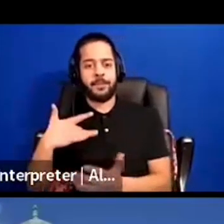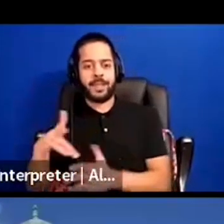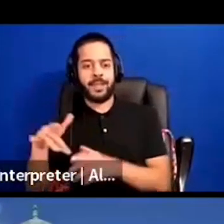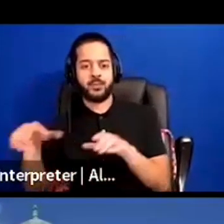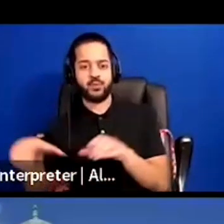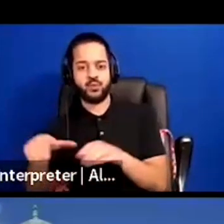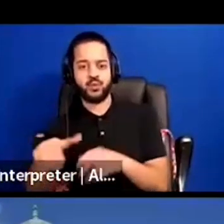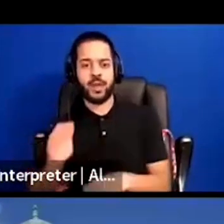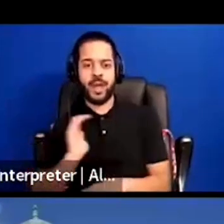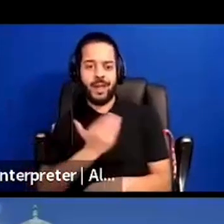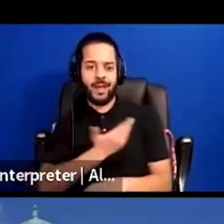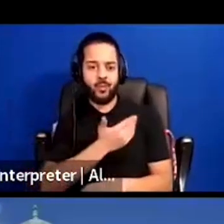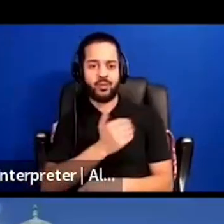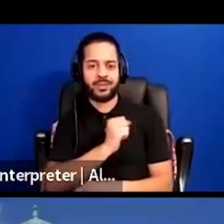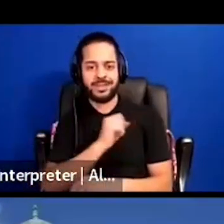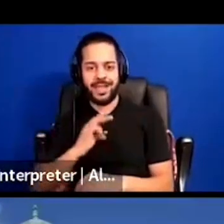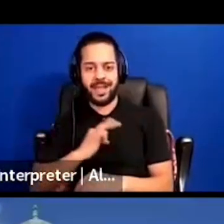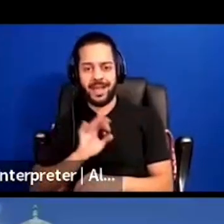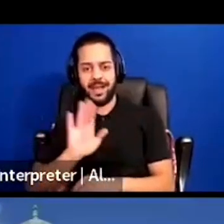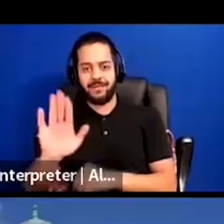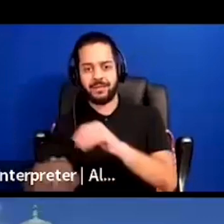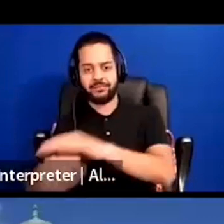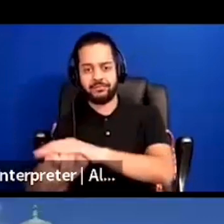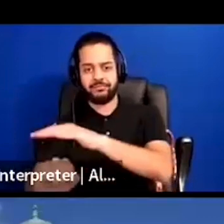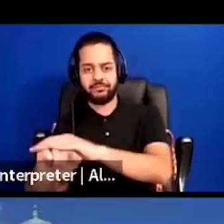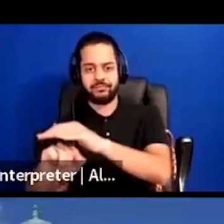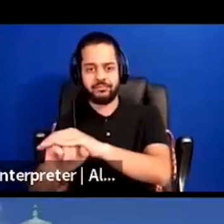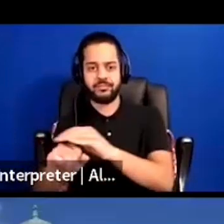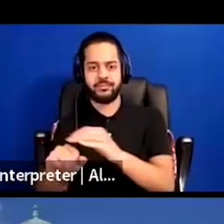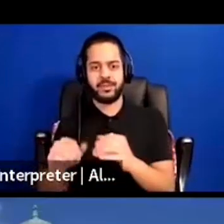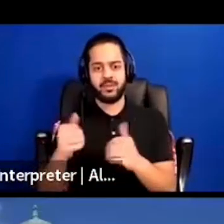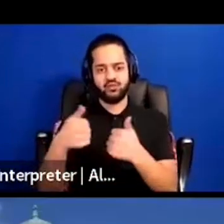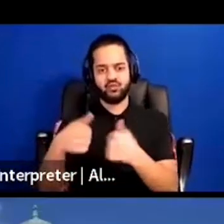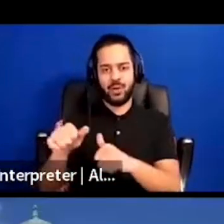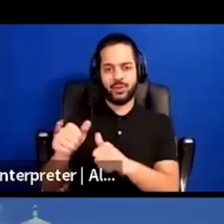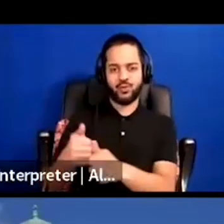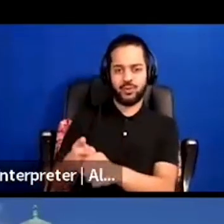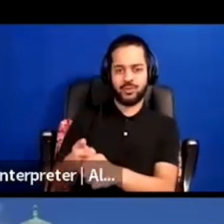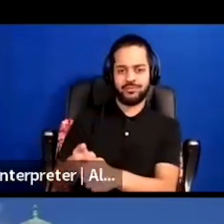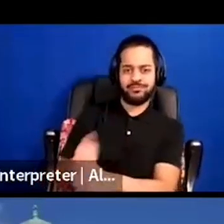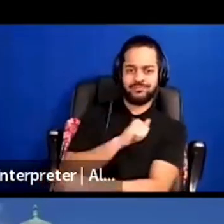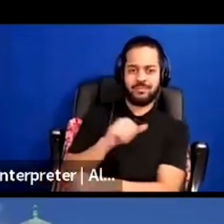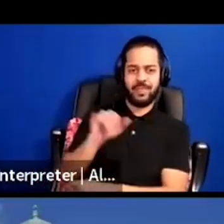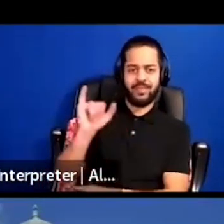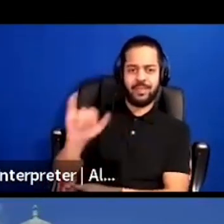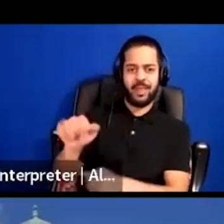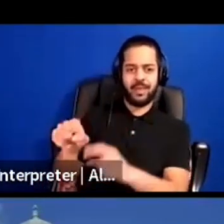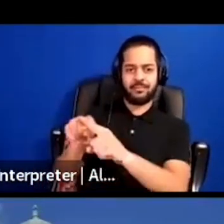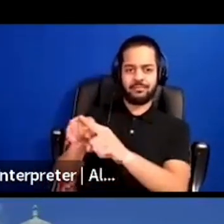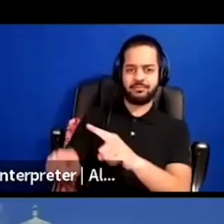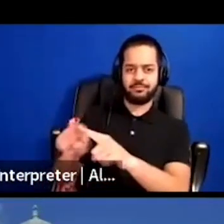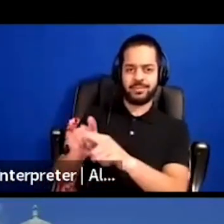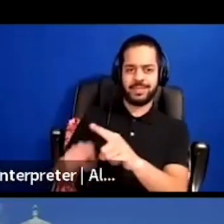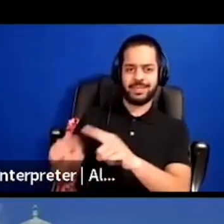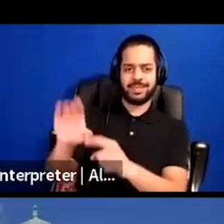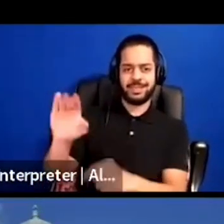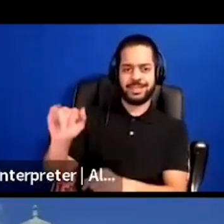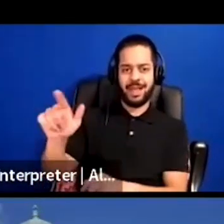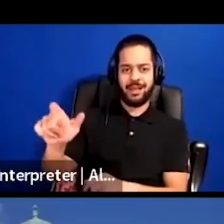and how to get out of that cycle, I think is really key to what we're doing here, is to